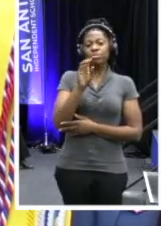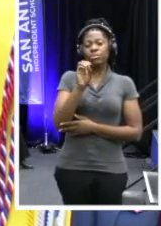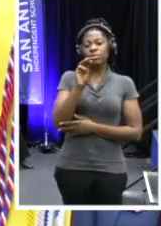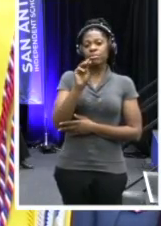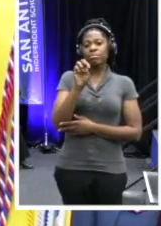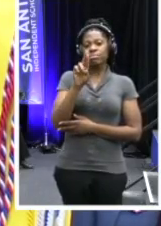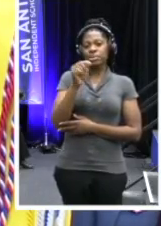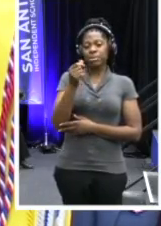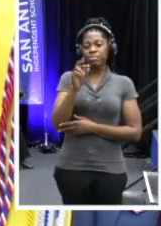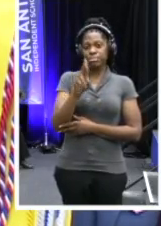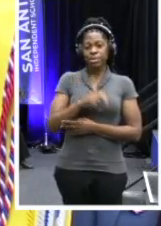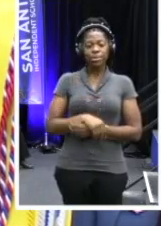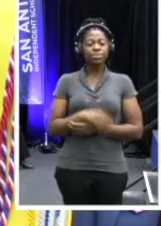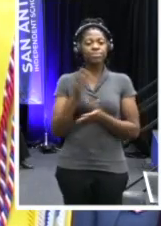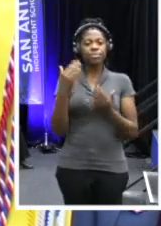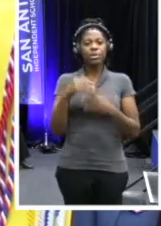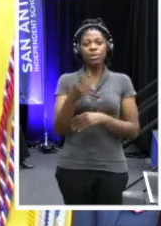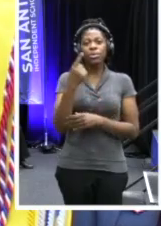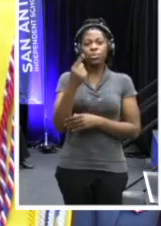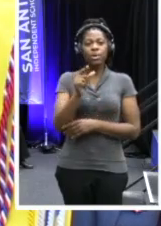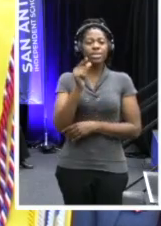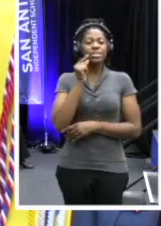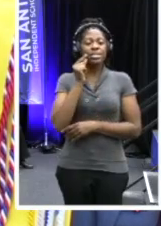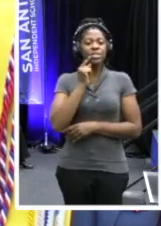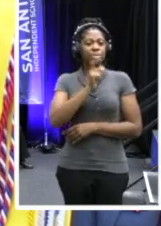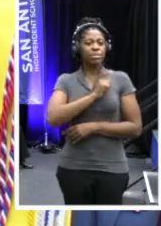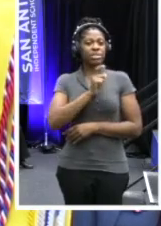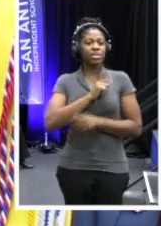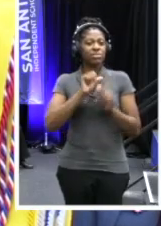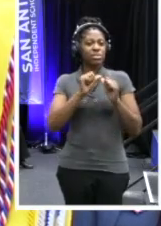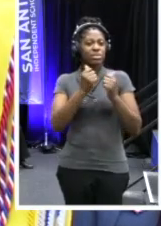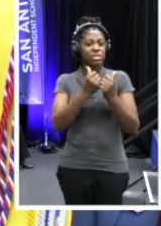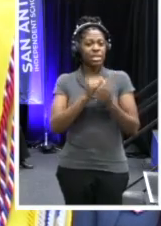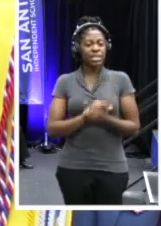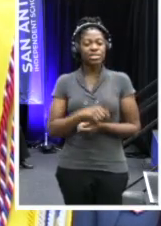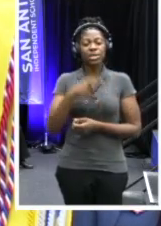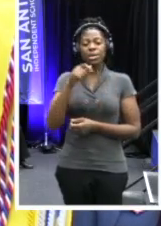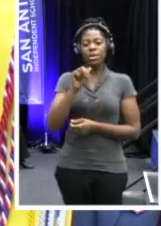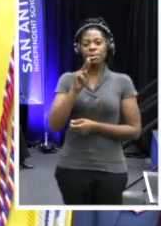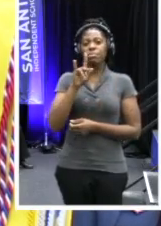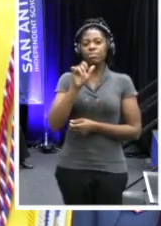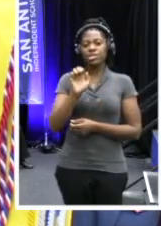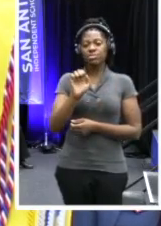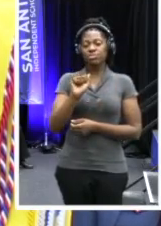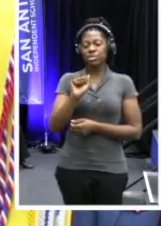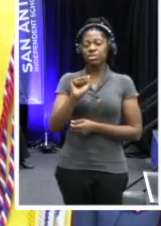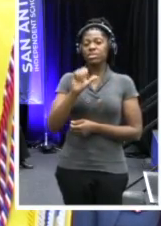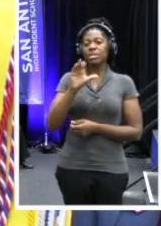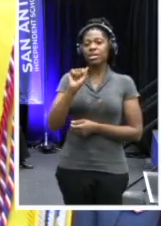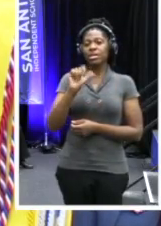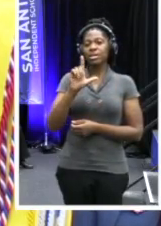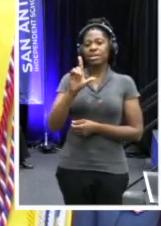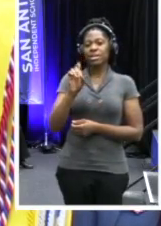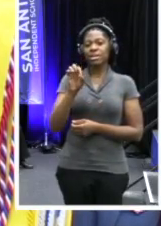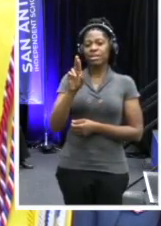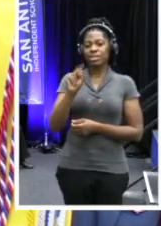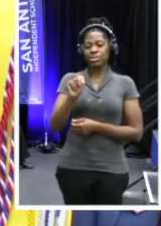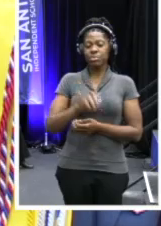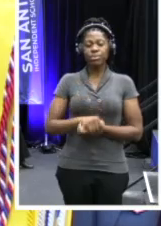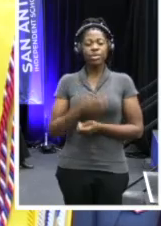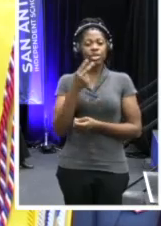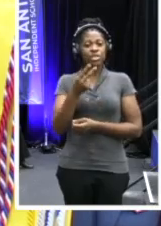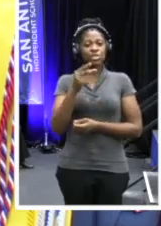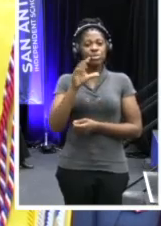scholars, one San Antonio Police Officers Association Patricia Calderon scholarship, two Cesar E.